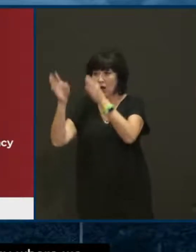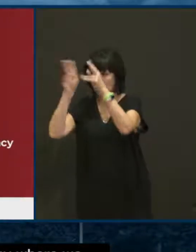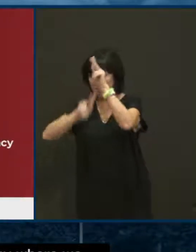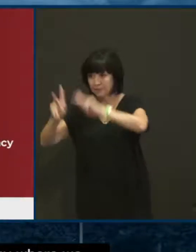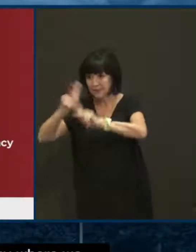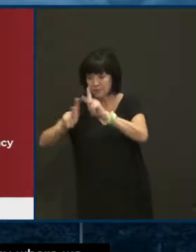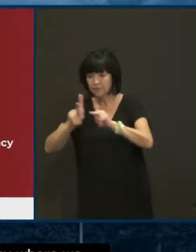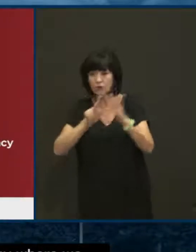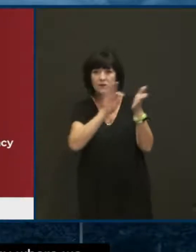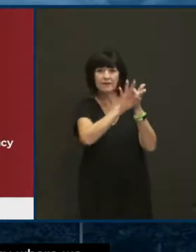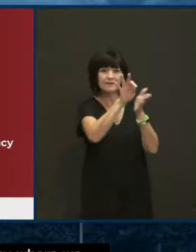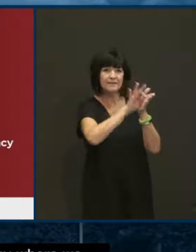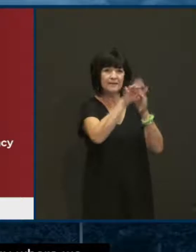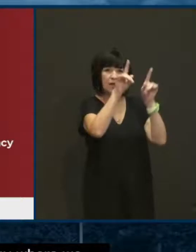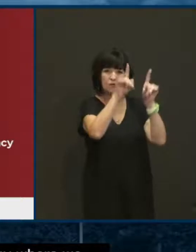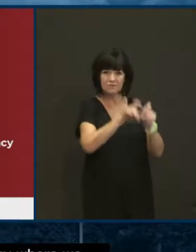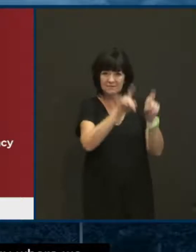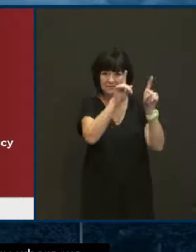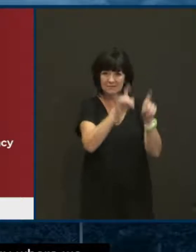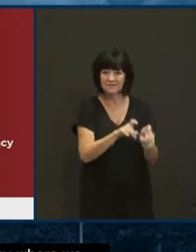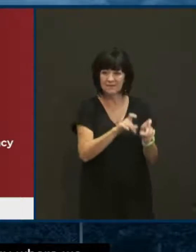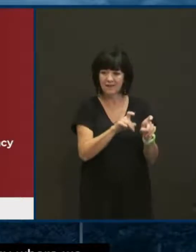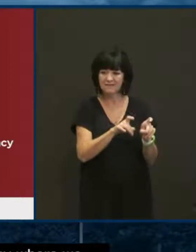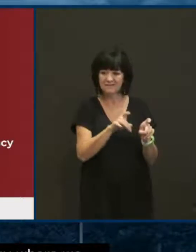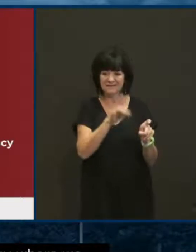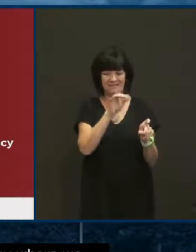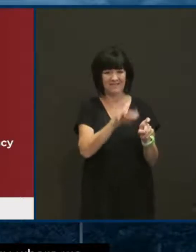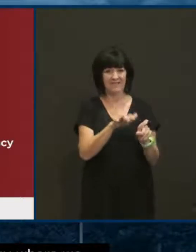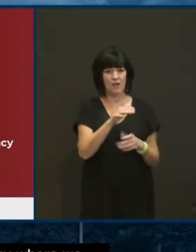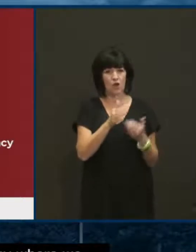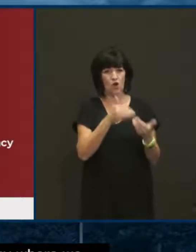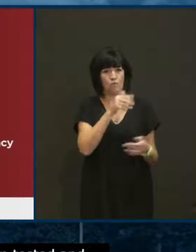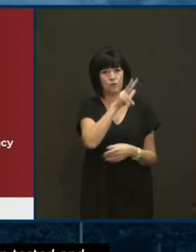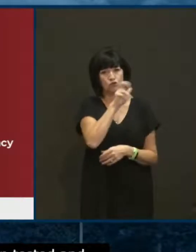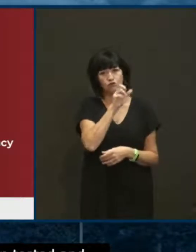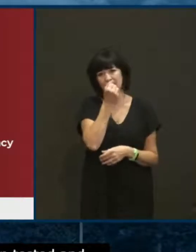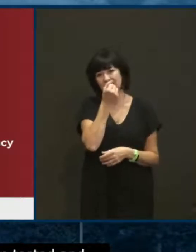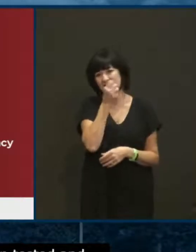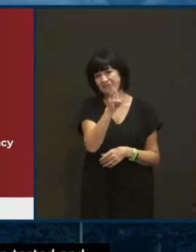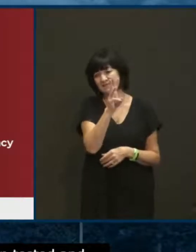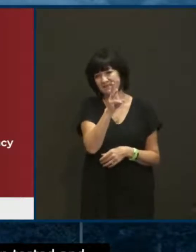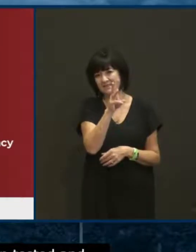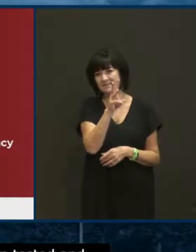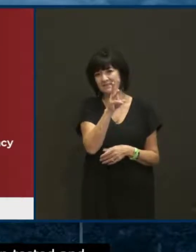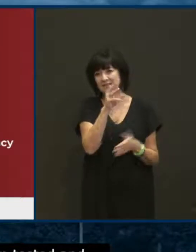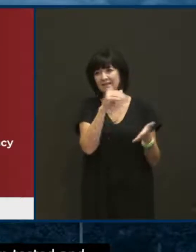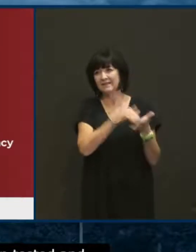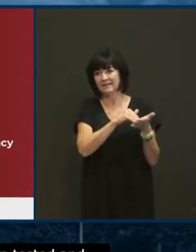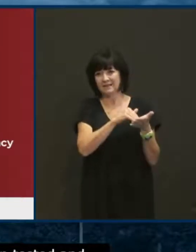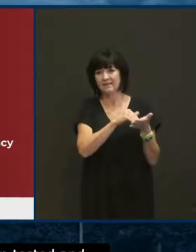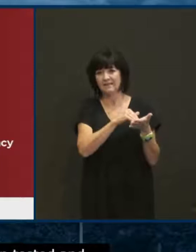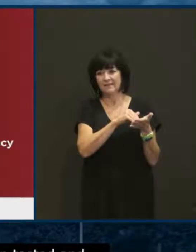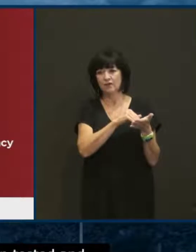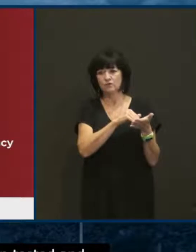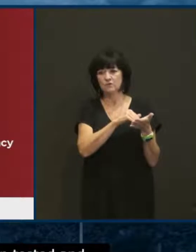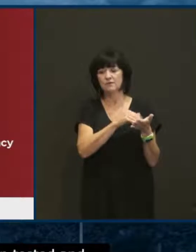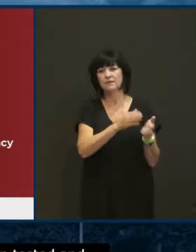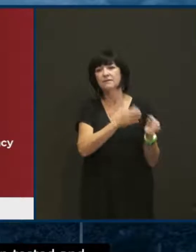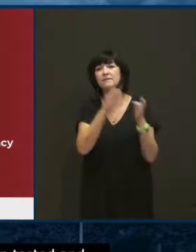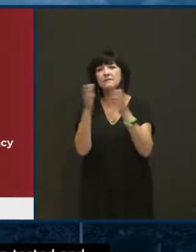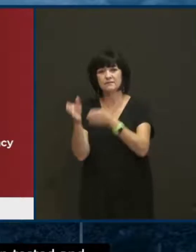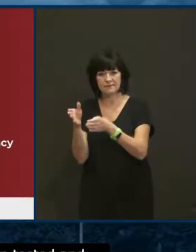315,000 persons that have been tested, almost 316,000. And then the test administered methodology, which